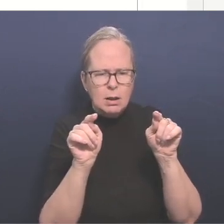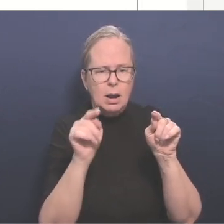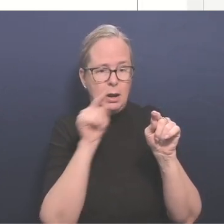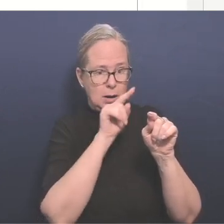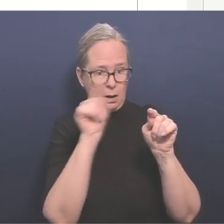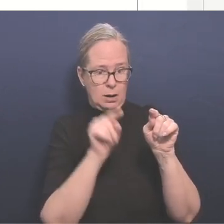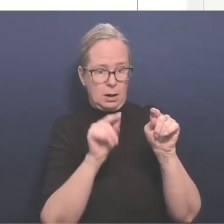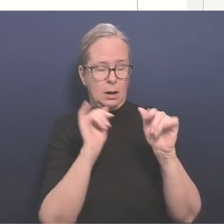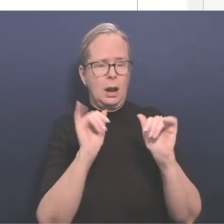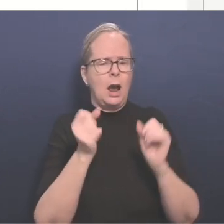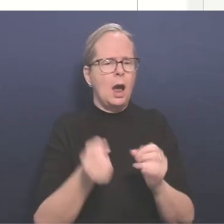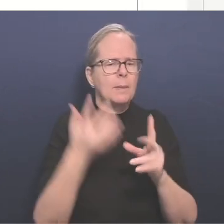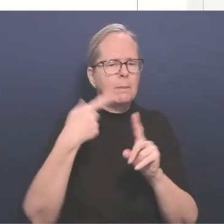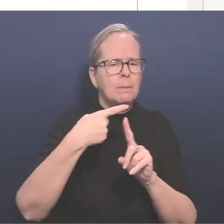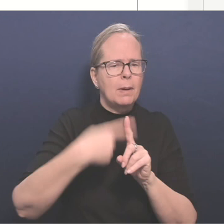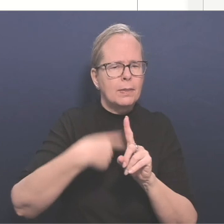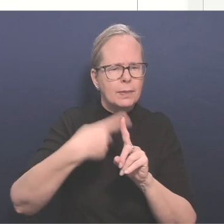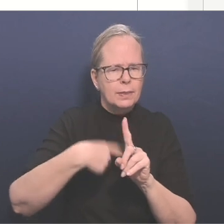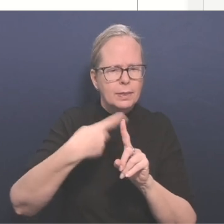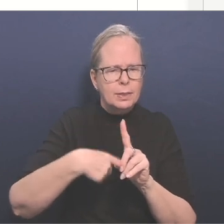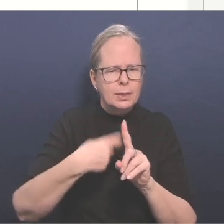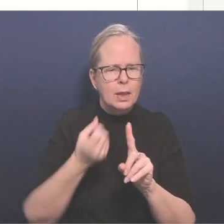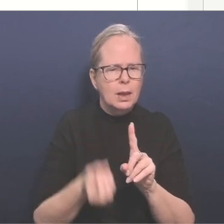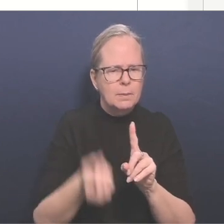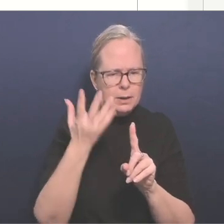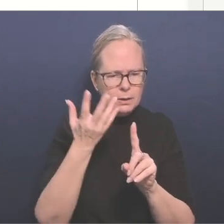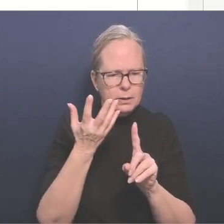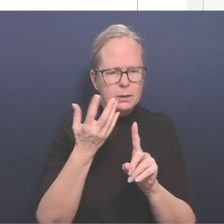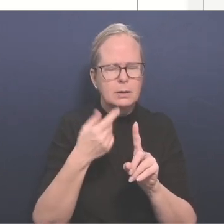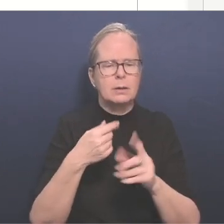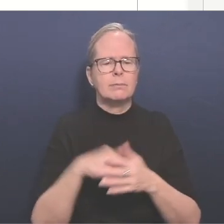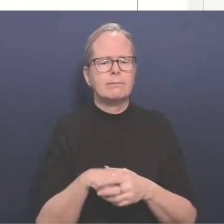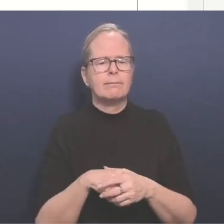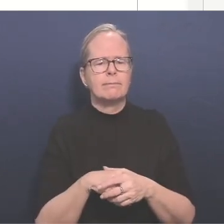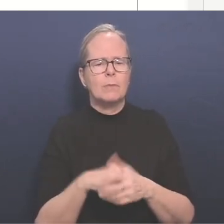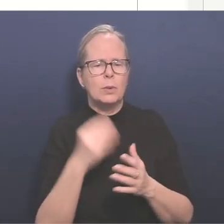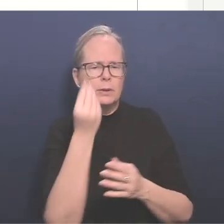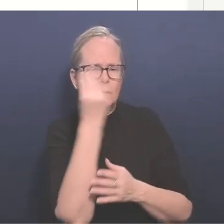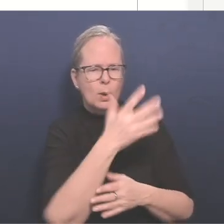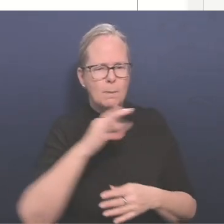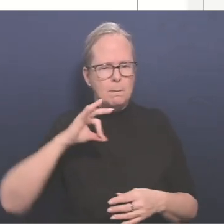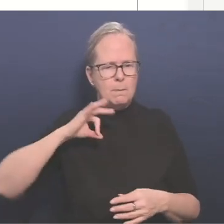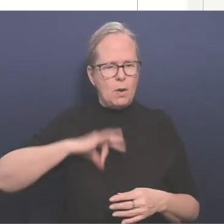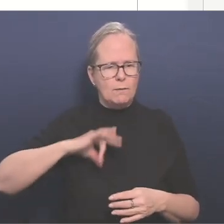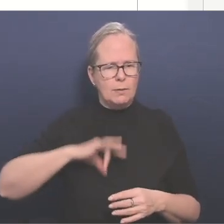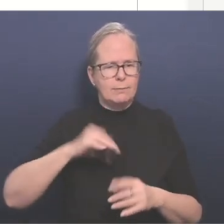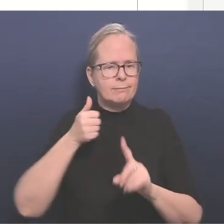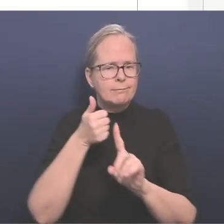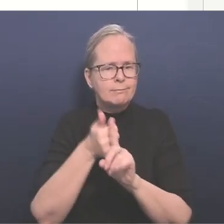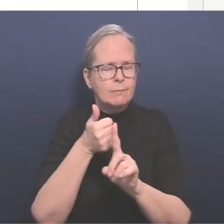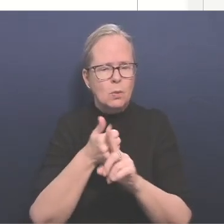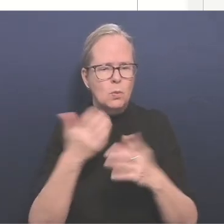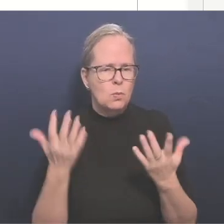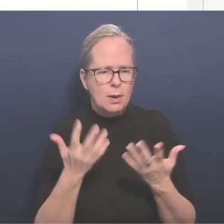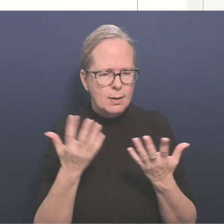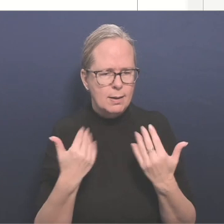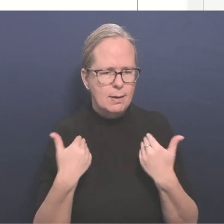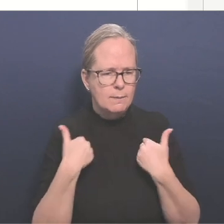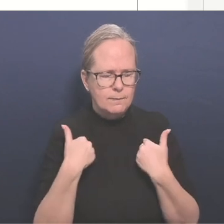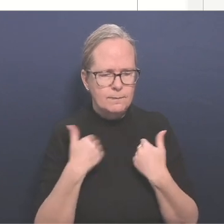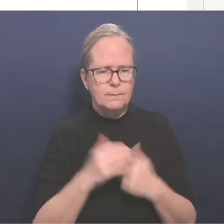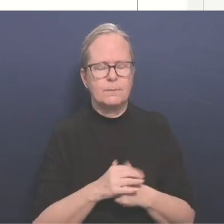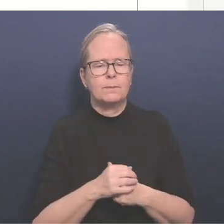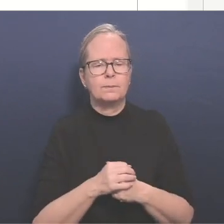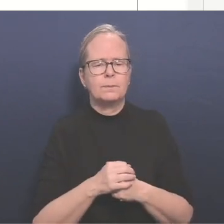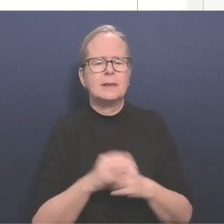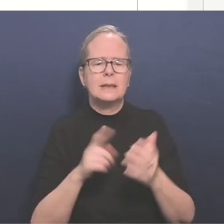severe disabilities. Something else you see here is, as you go along,